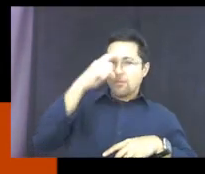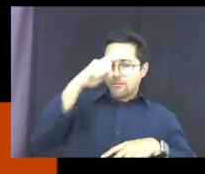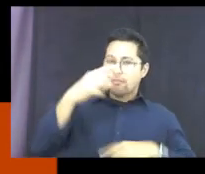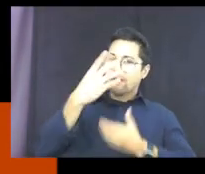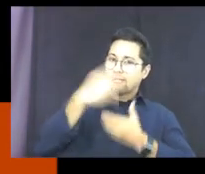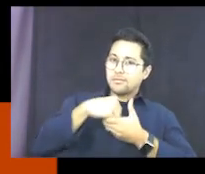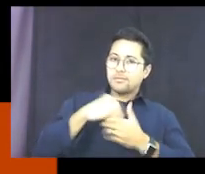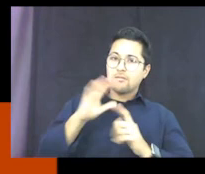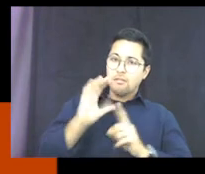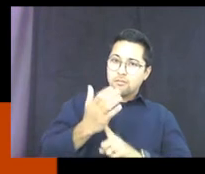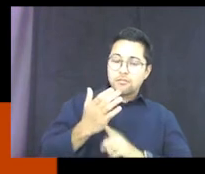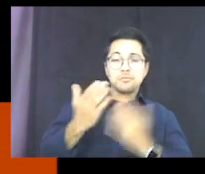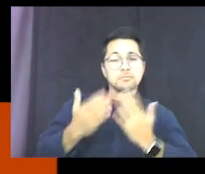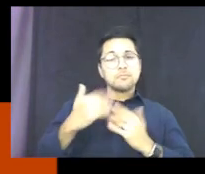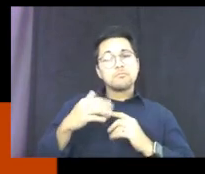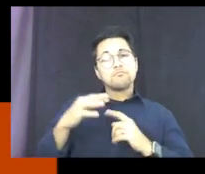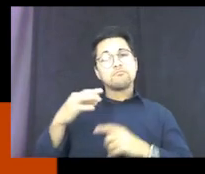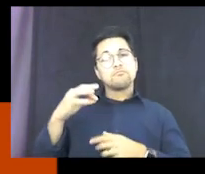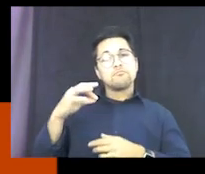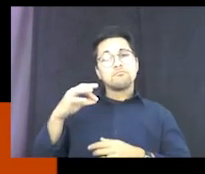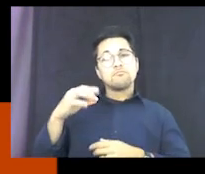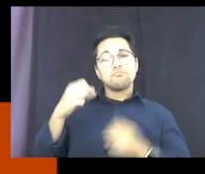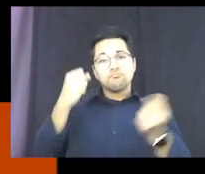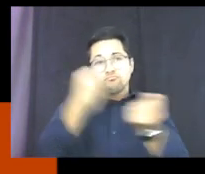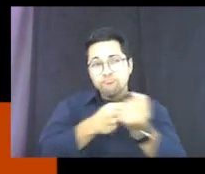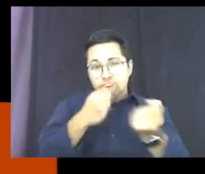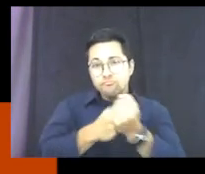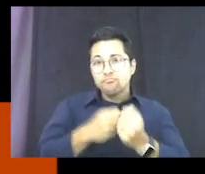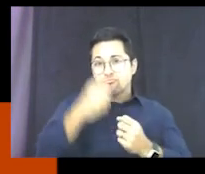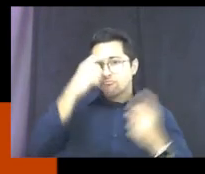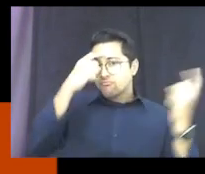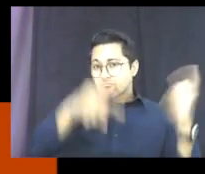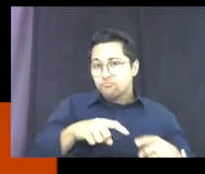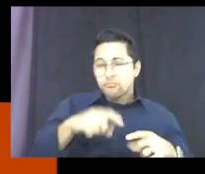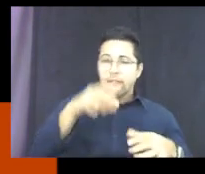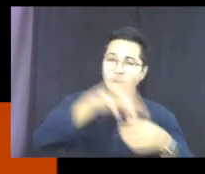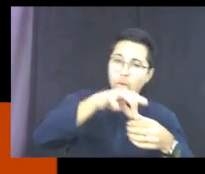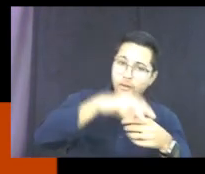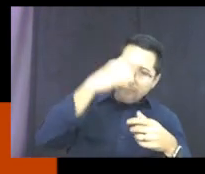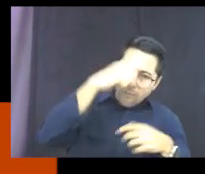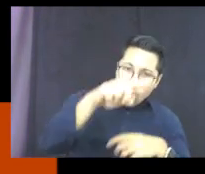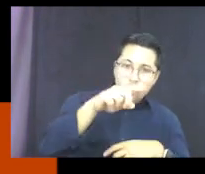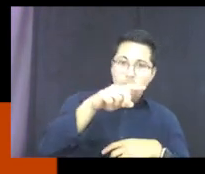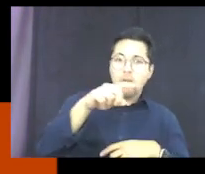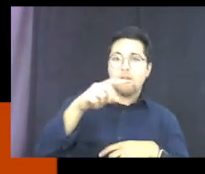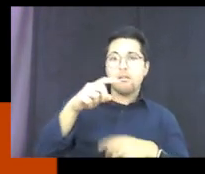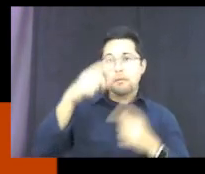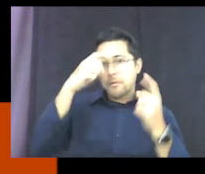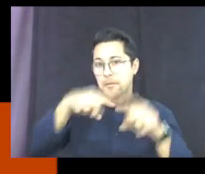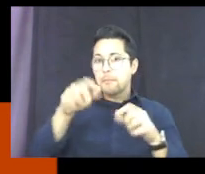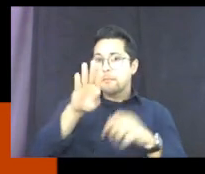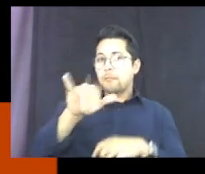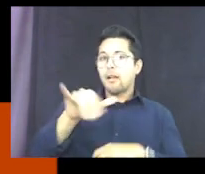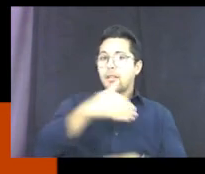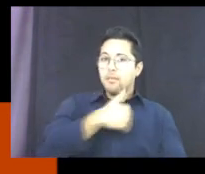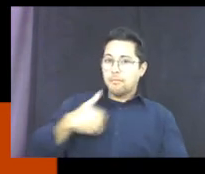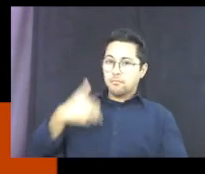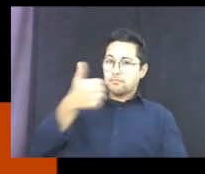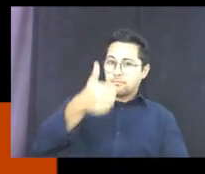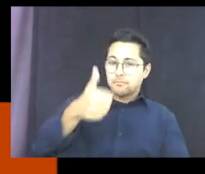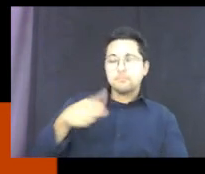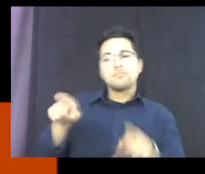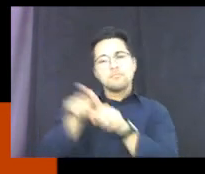may be often voted for or agreed on by the members themselves, alongside the facilitator